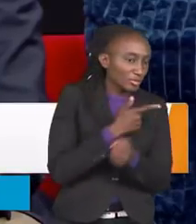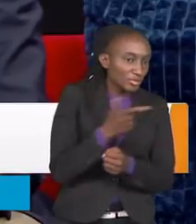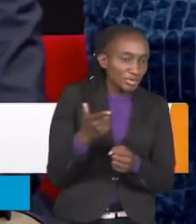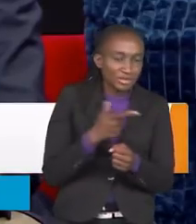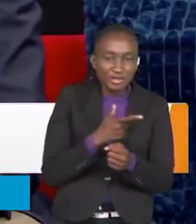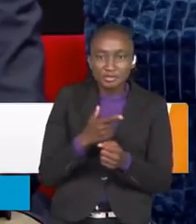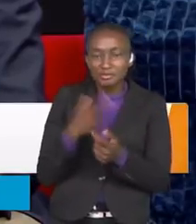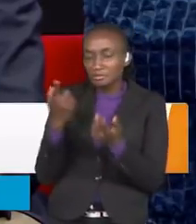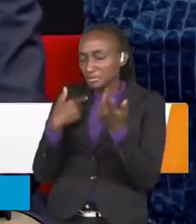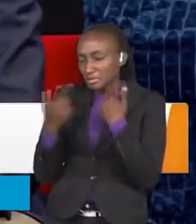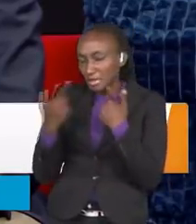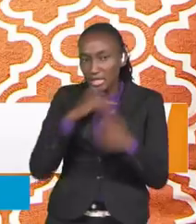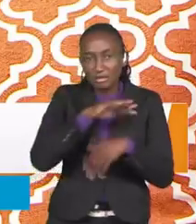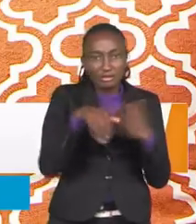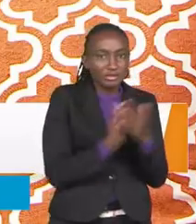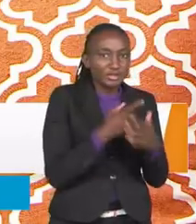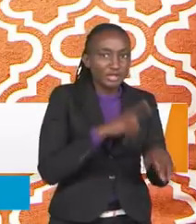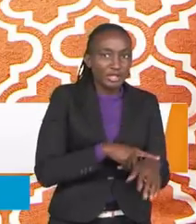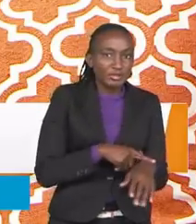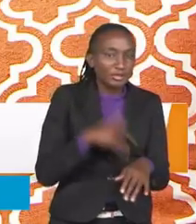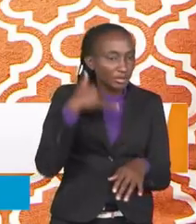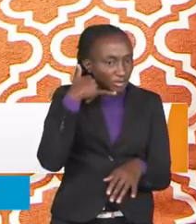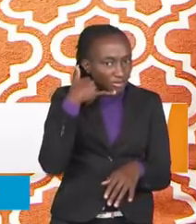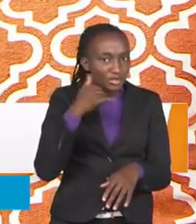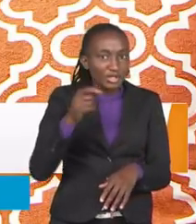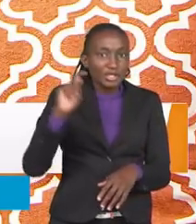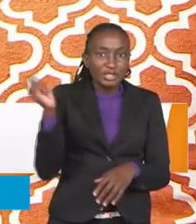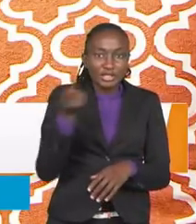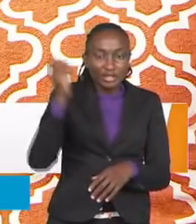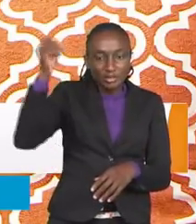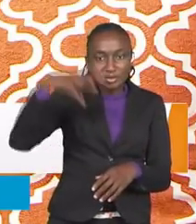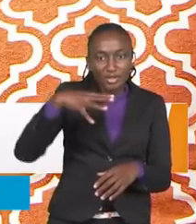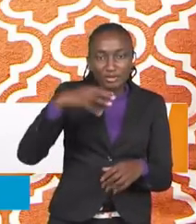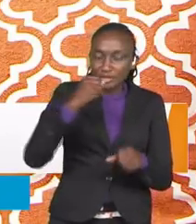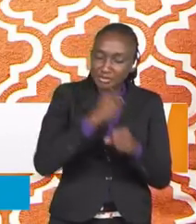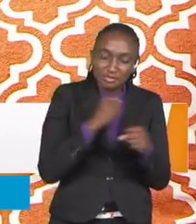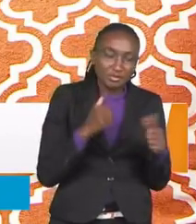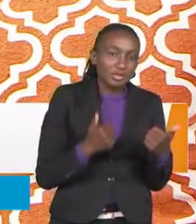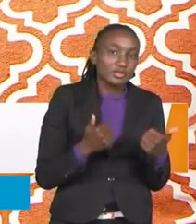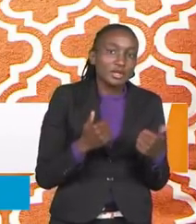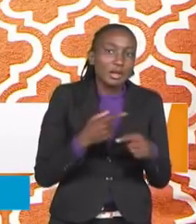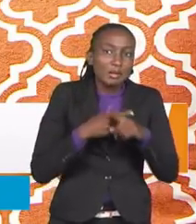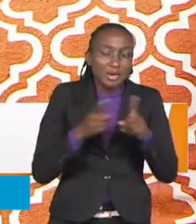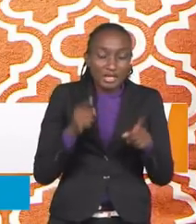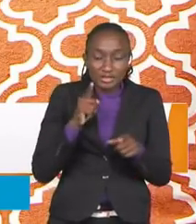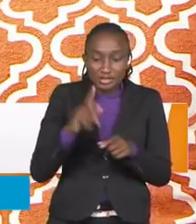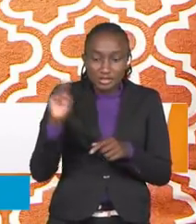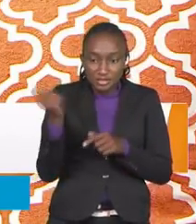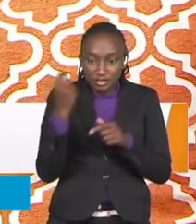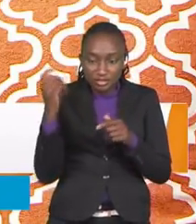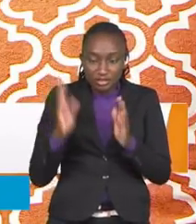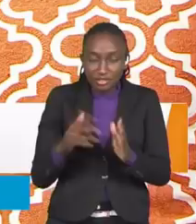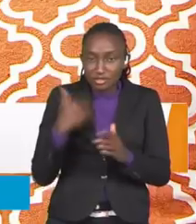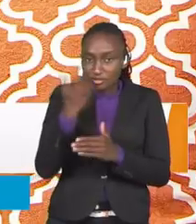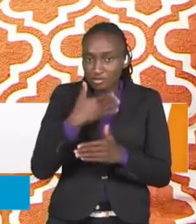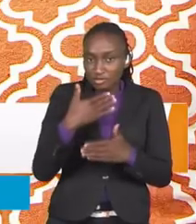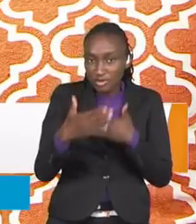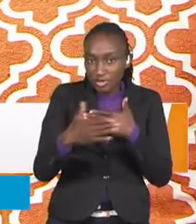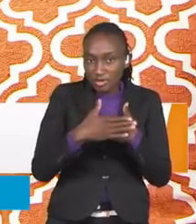foul. Precisely, and calling Kenya Power the works. Mm-hmm. But these Kenyans who are our fellow Kenyans,